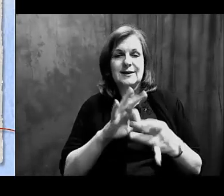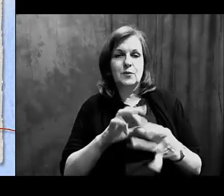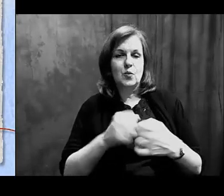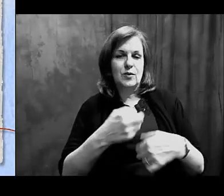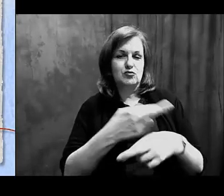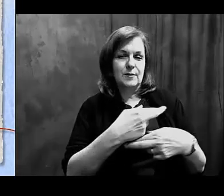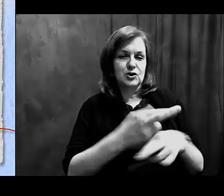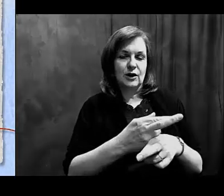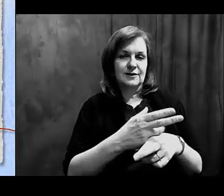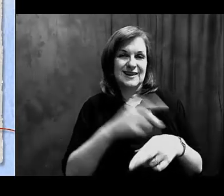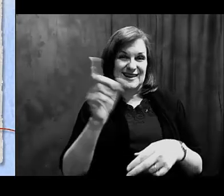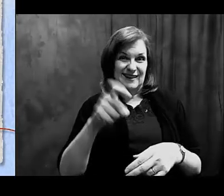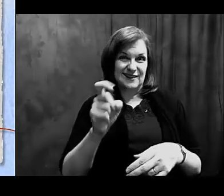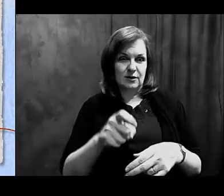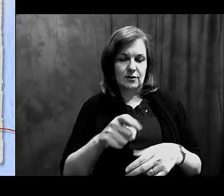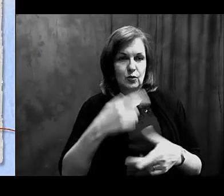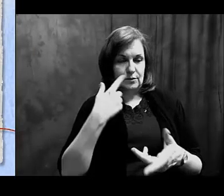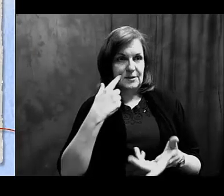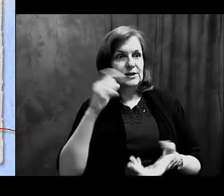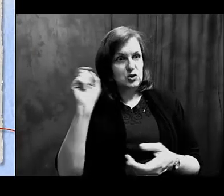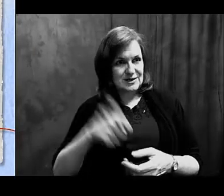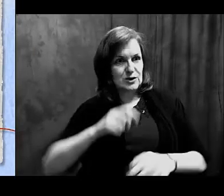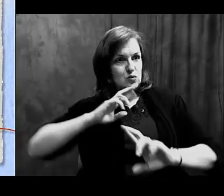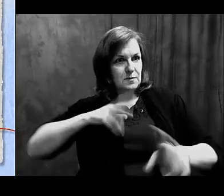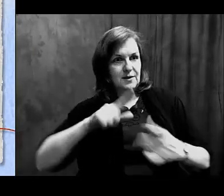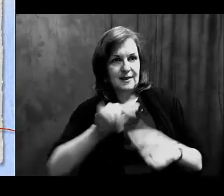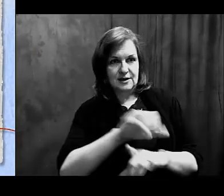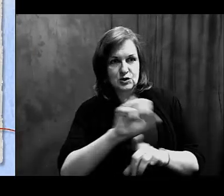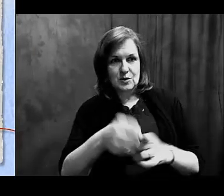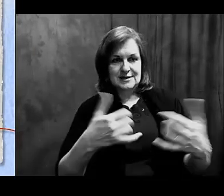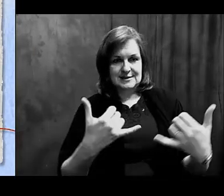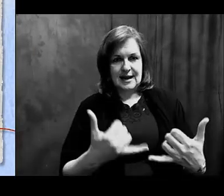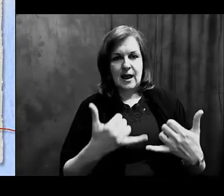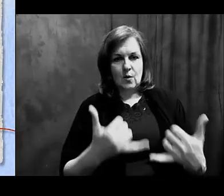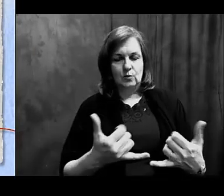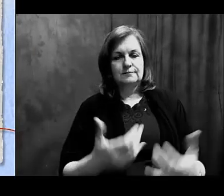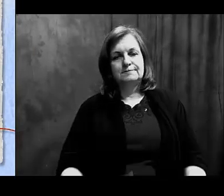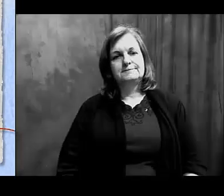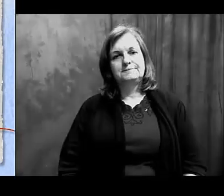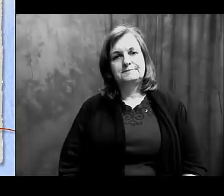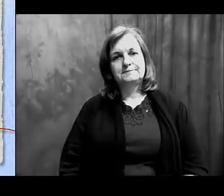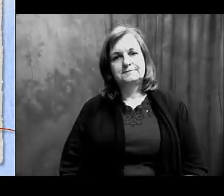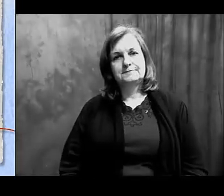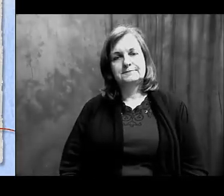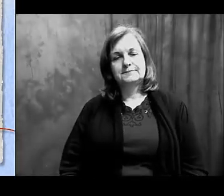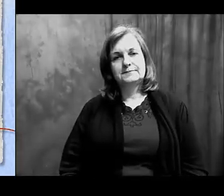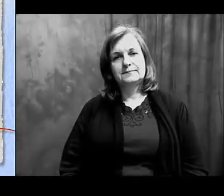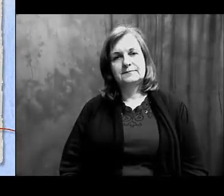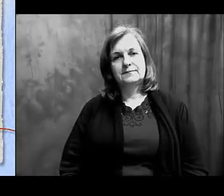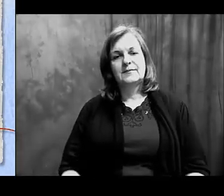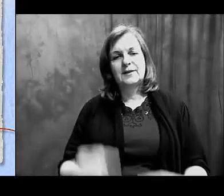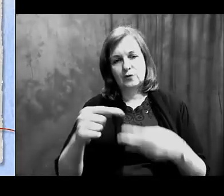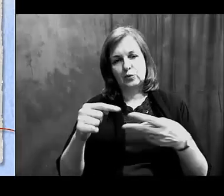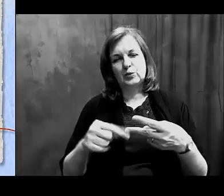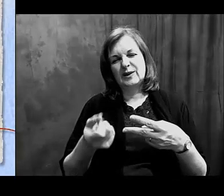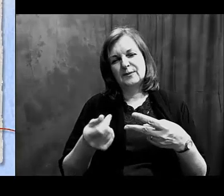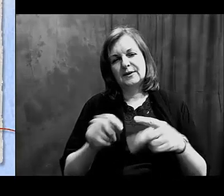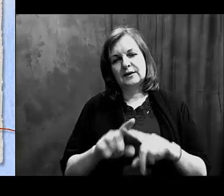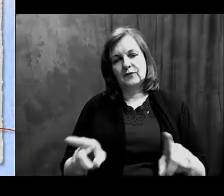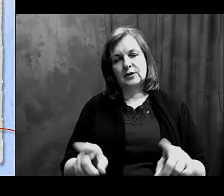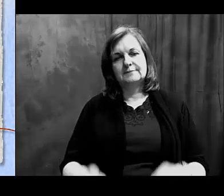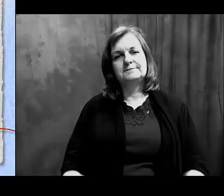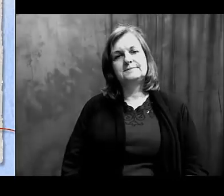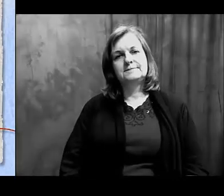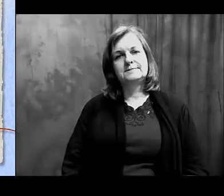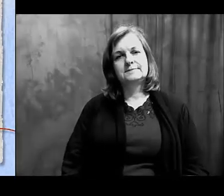be immediate in front of you, you need to respond to the situation kind of cues. Okay, so a little bit